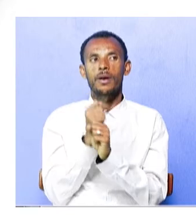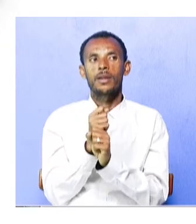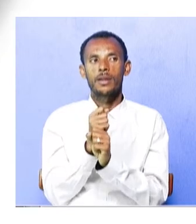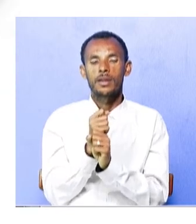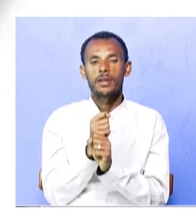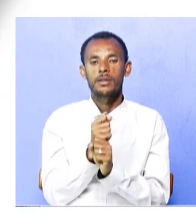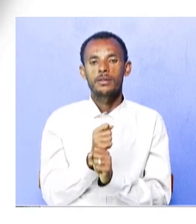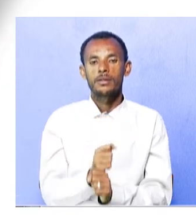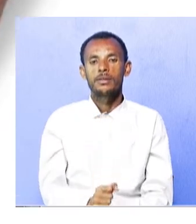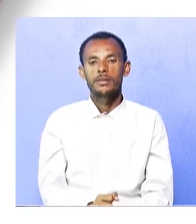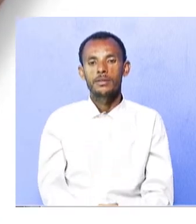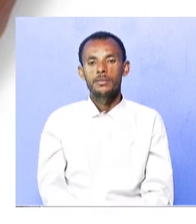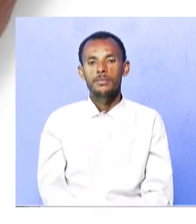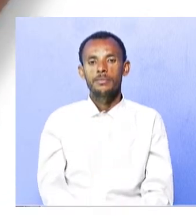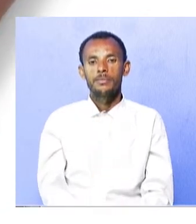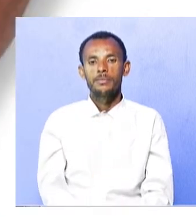the